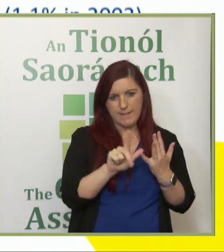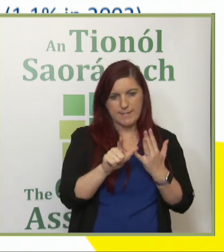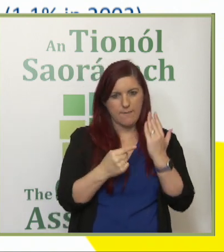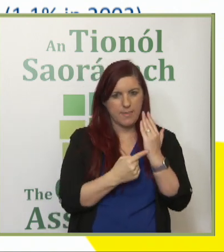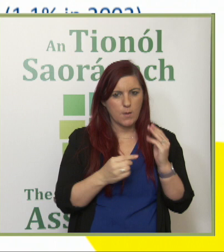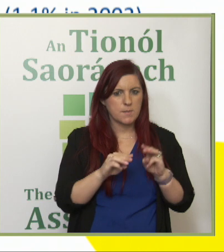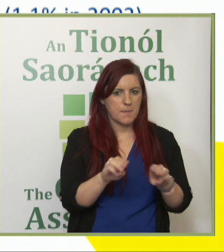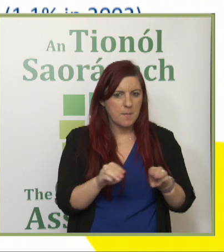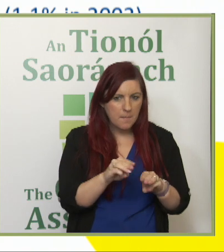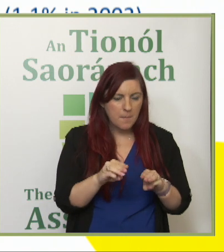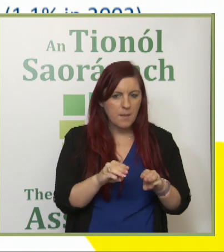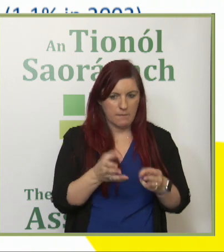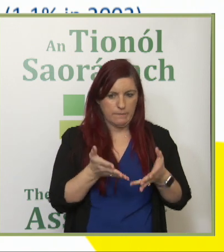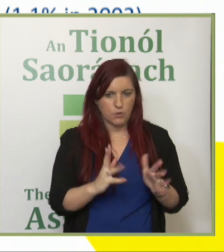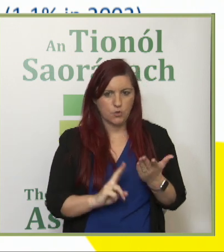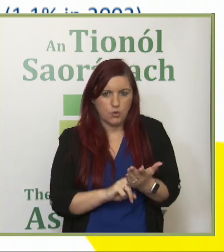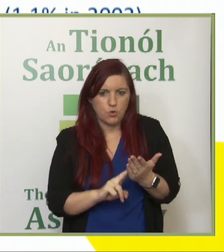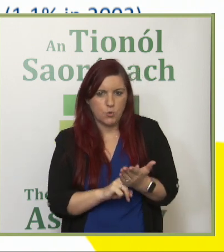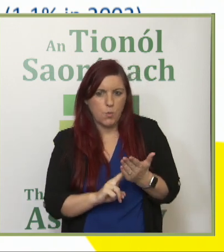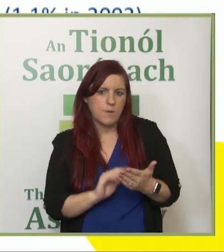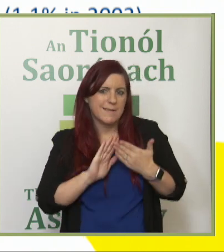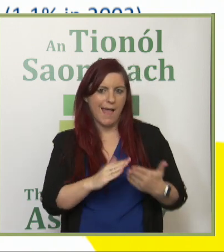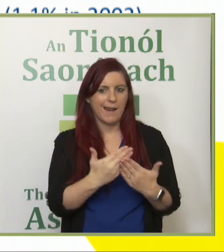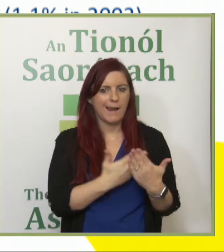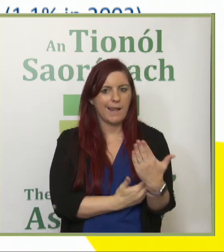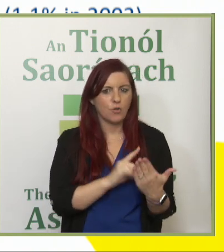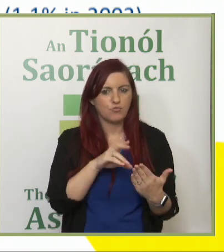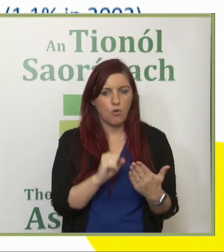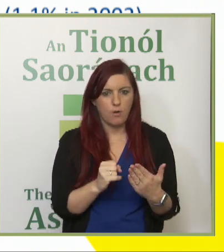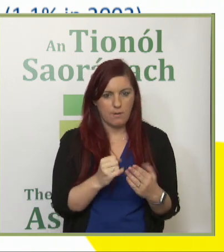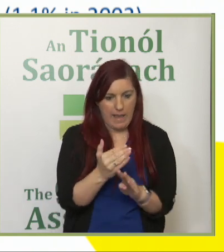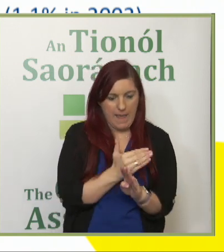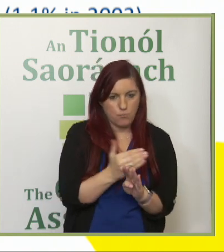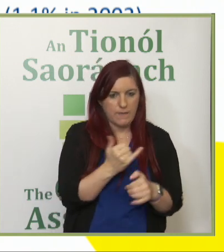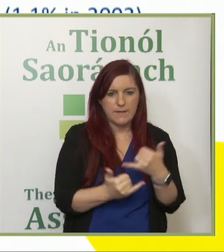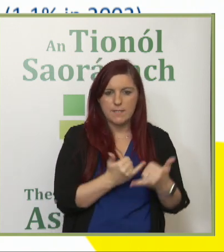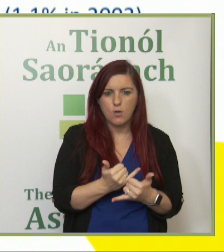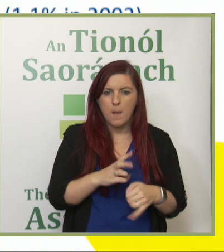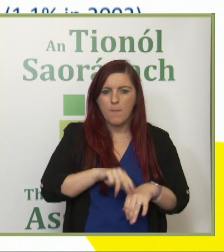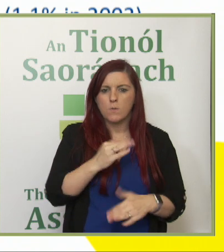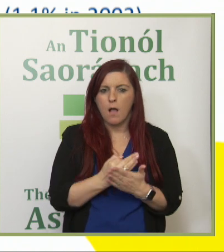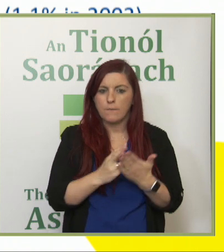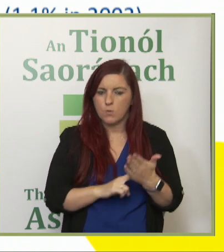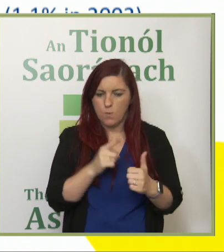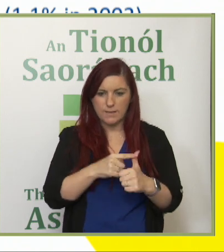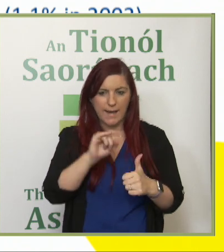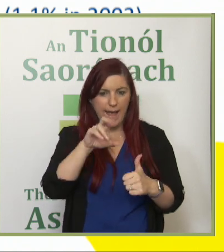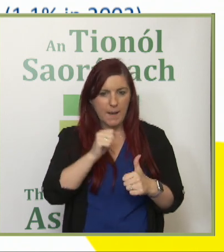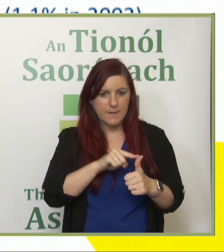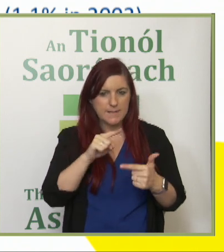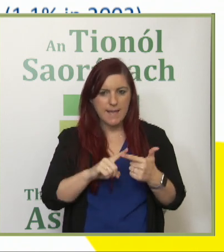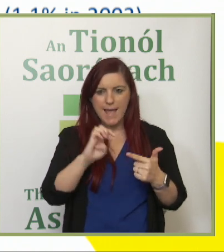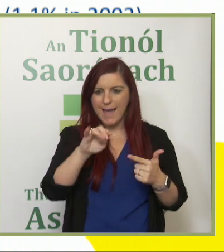or 287,000 people, used an illegal drug in the previous year. And the most commonly used drugs were cannabis, ecstasy